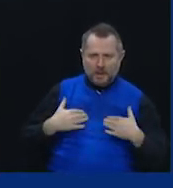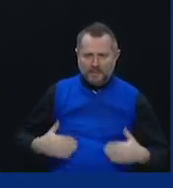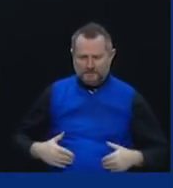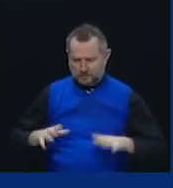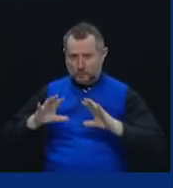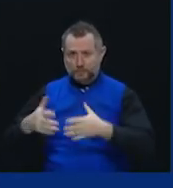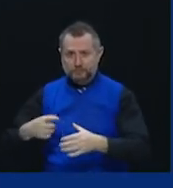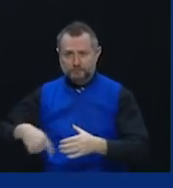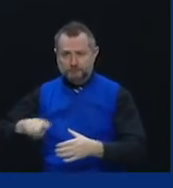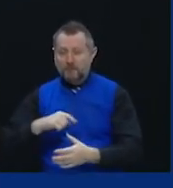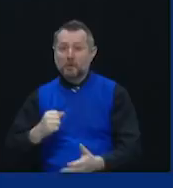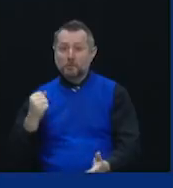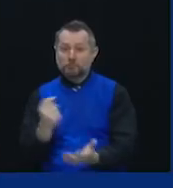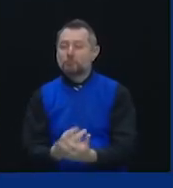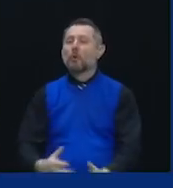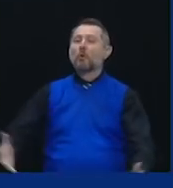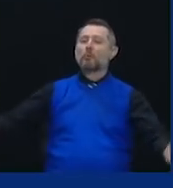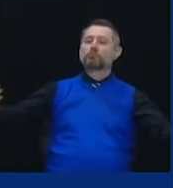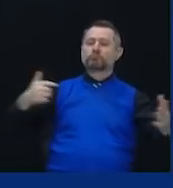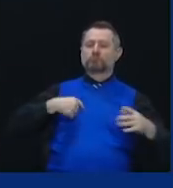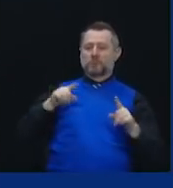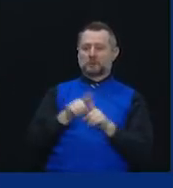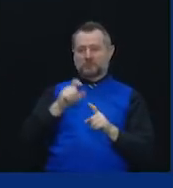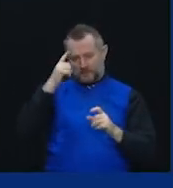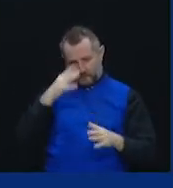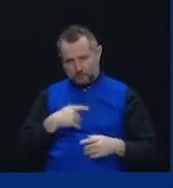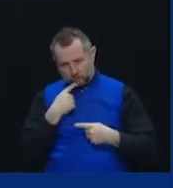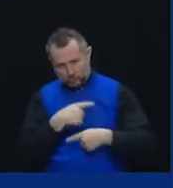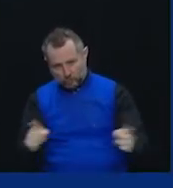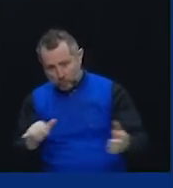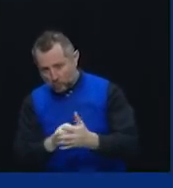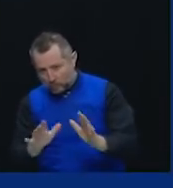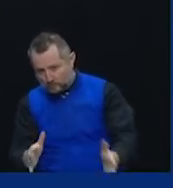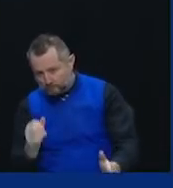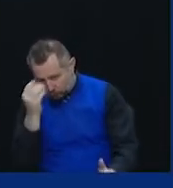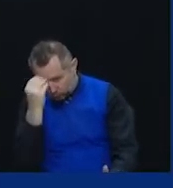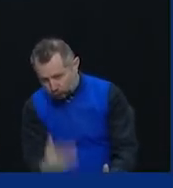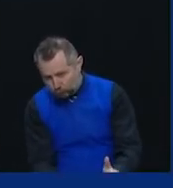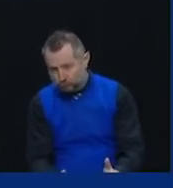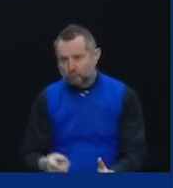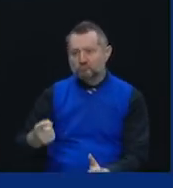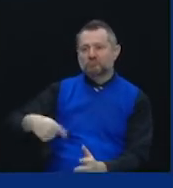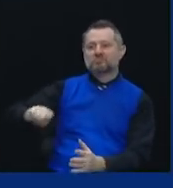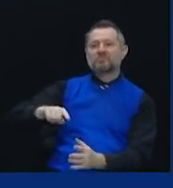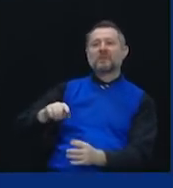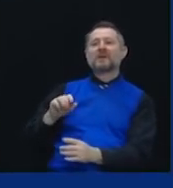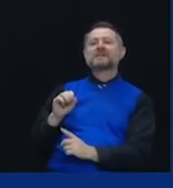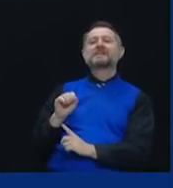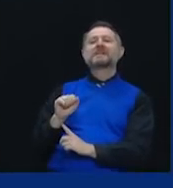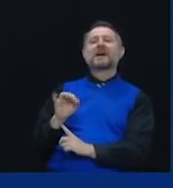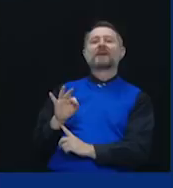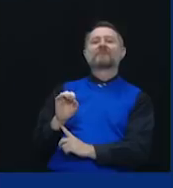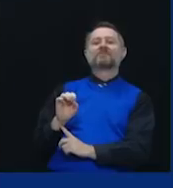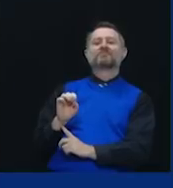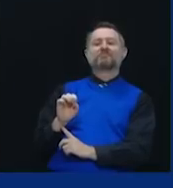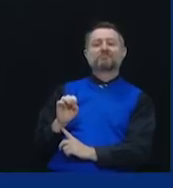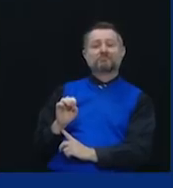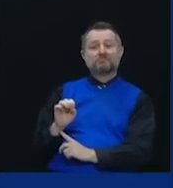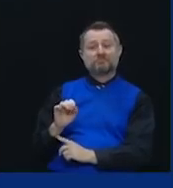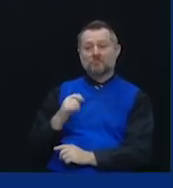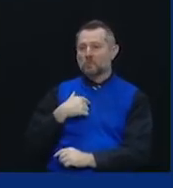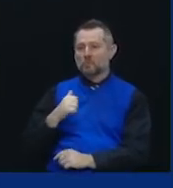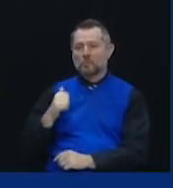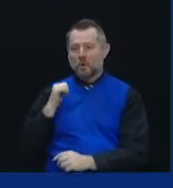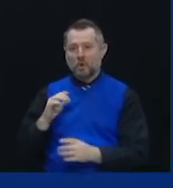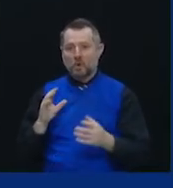safe, then I said to the people of the state of New York, it is safe. I would not have said it unless